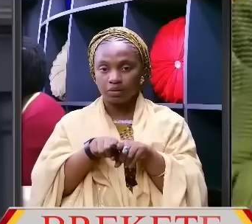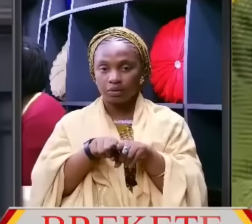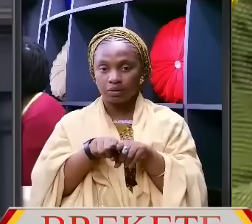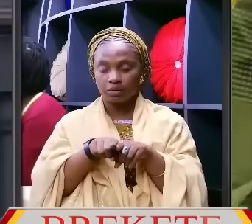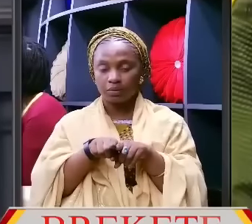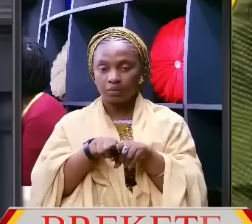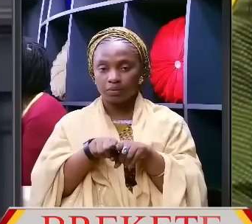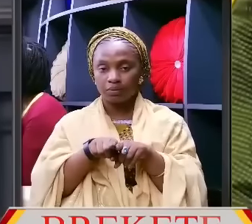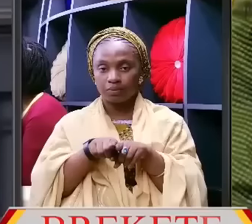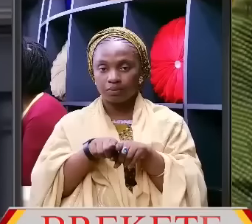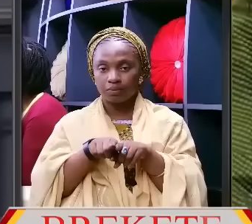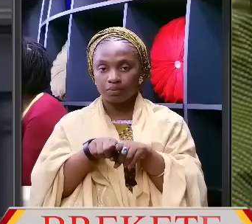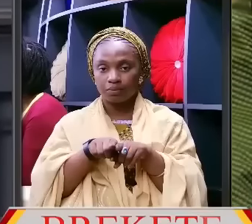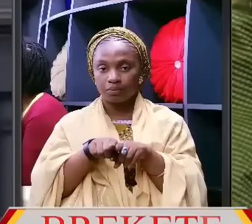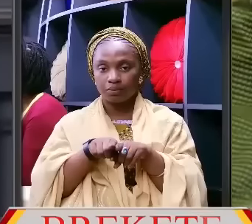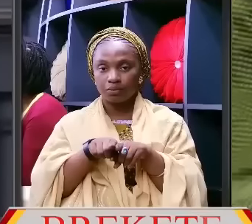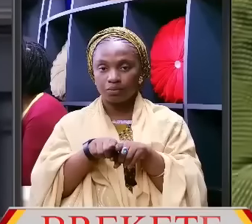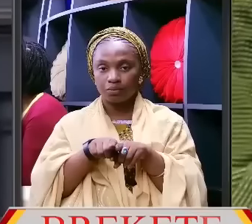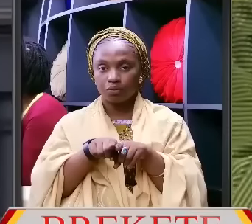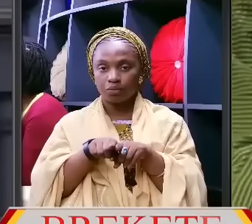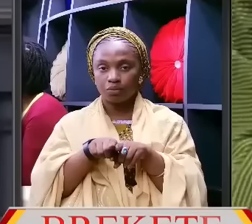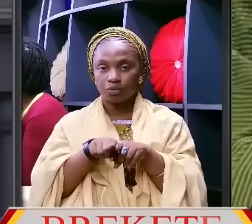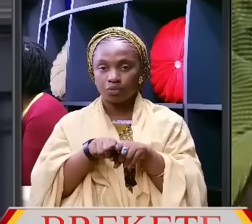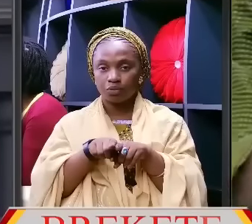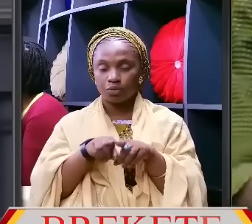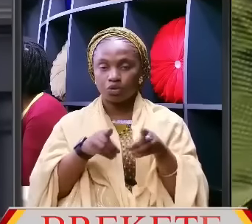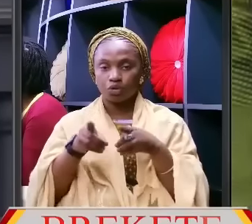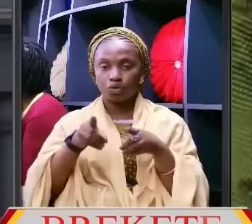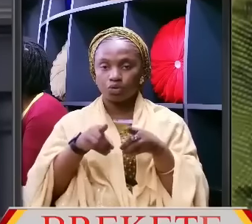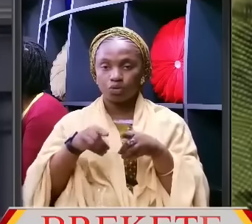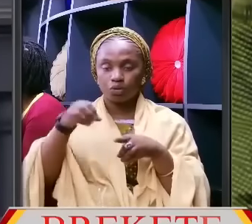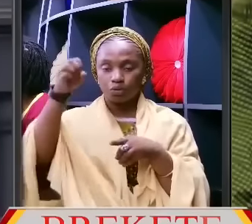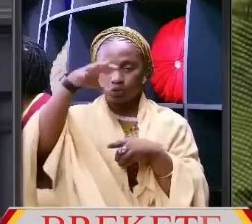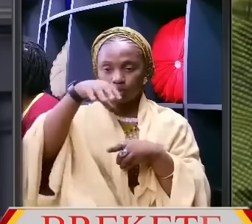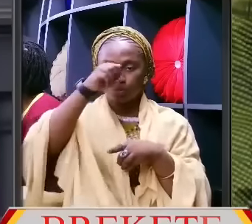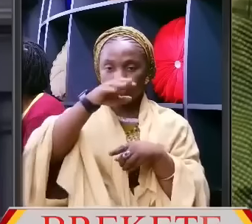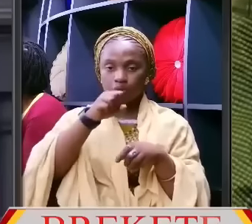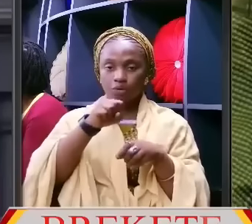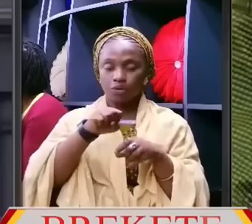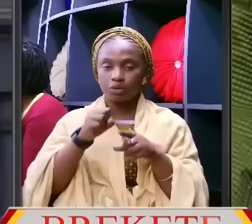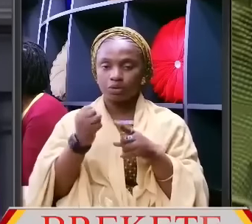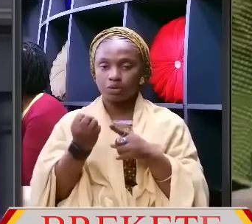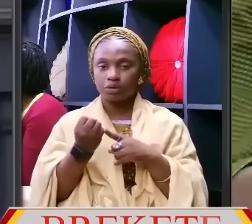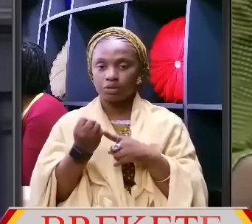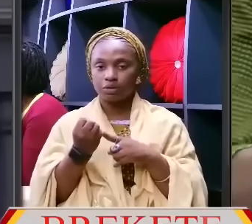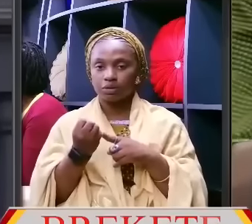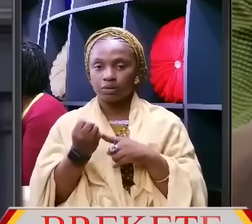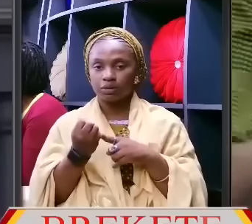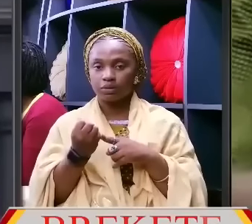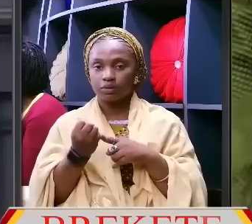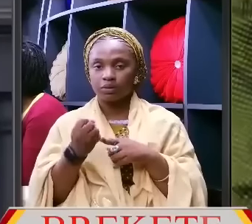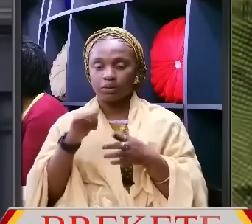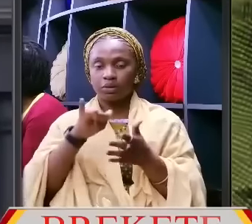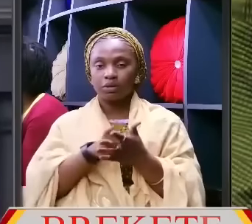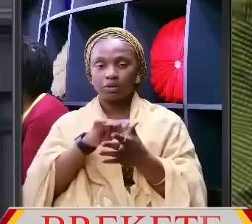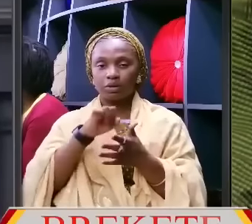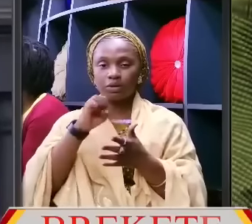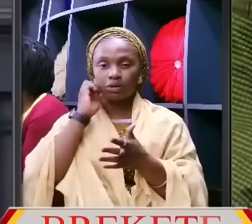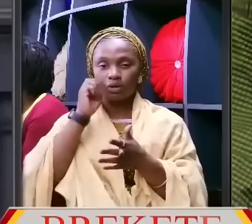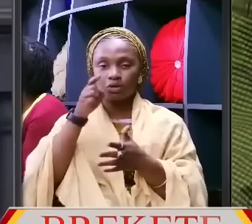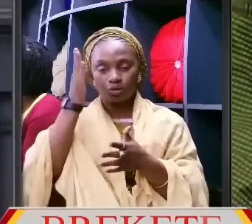soda. For instance, they cannot fit to a carriage farm. I go not say no something about that house.